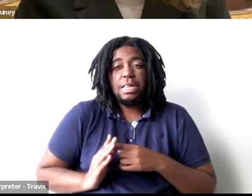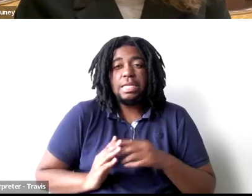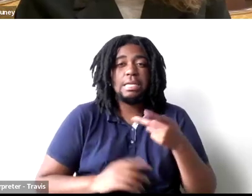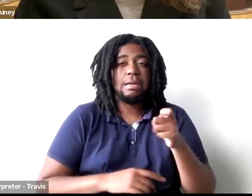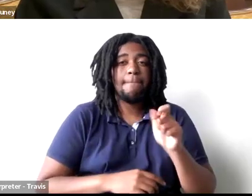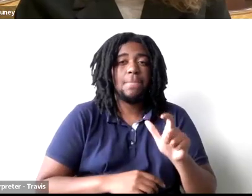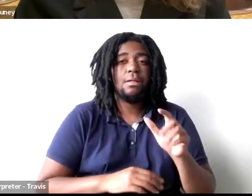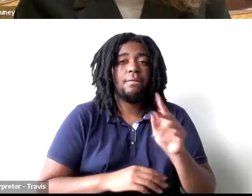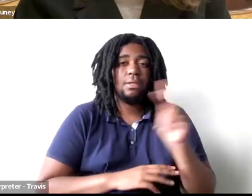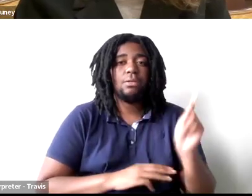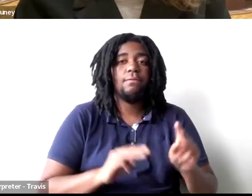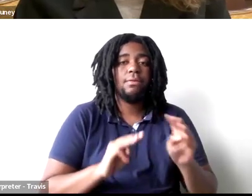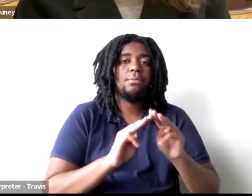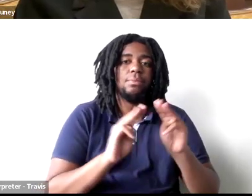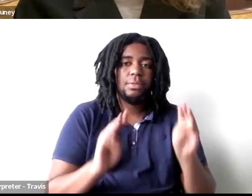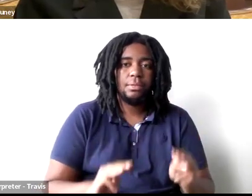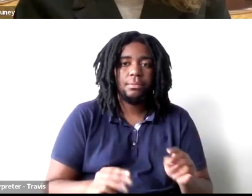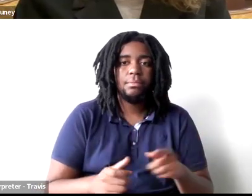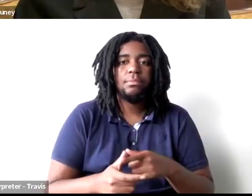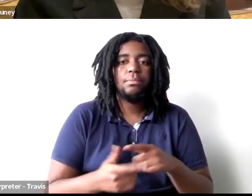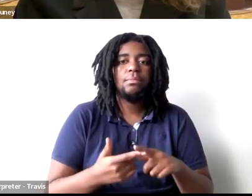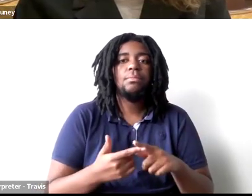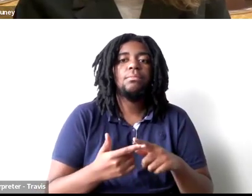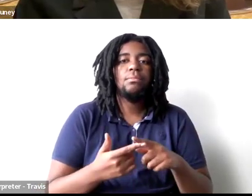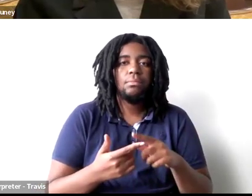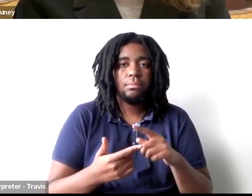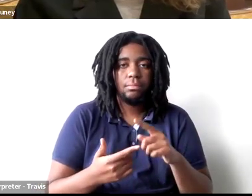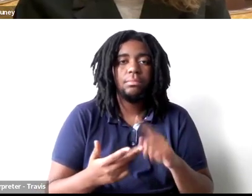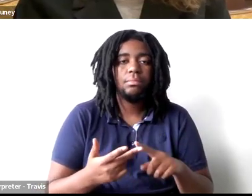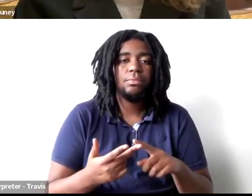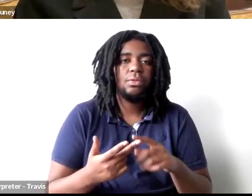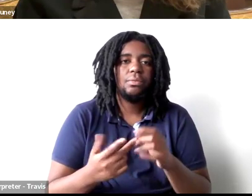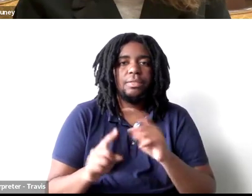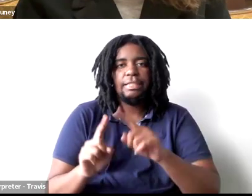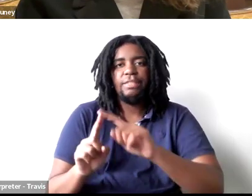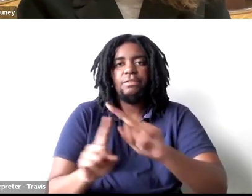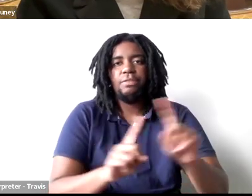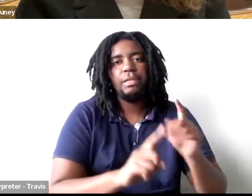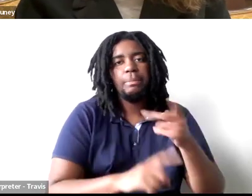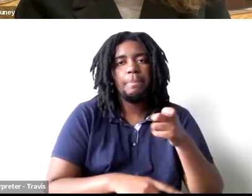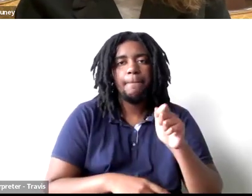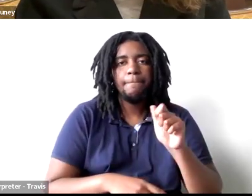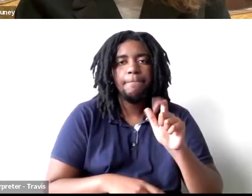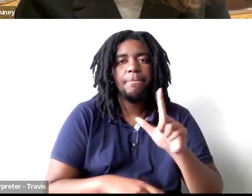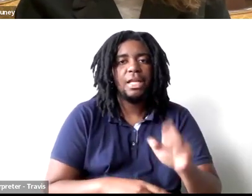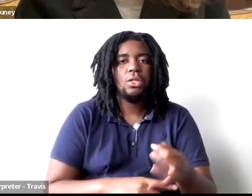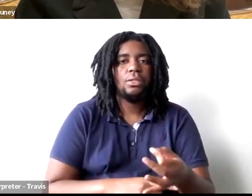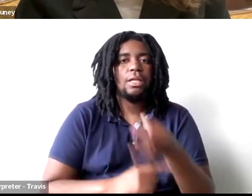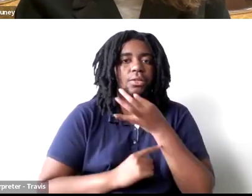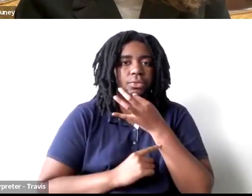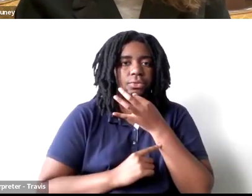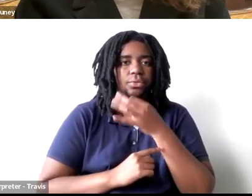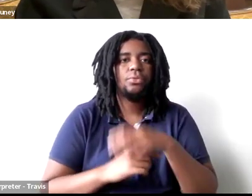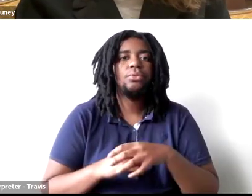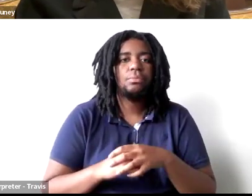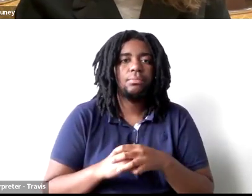Dr. Doreen Bolger is with us, also a Peale scholar. So I do encourage everyone, since Travis does not